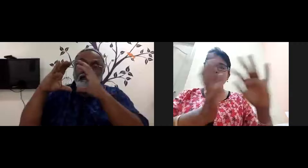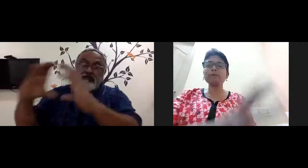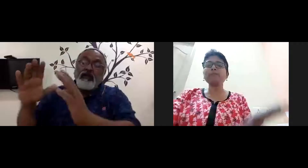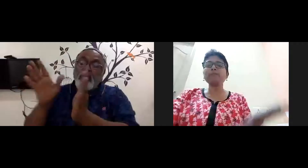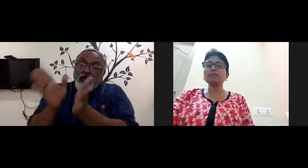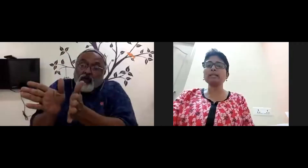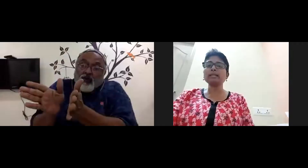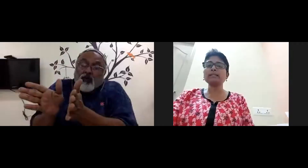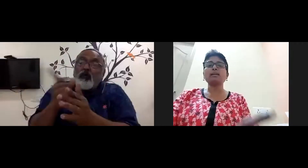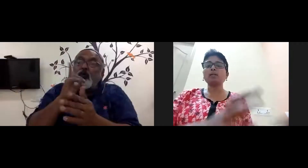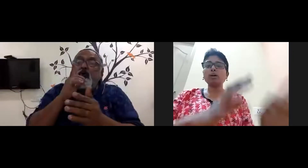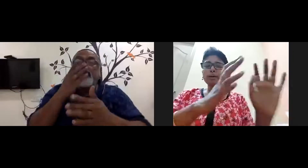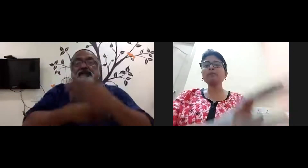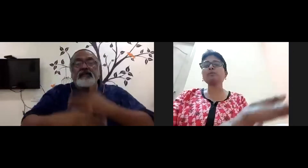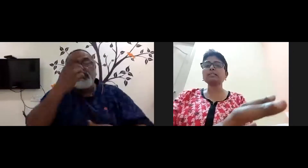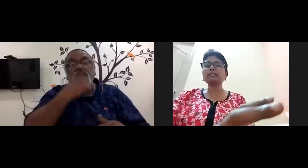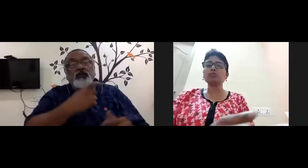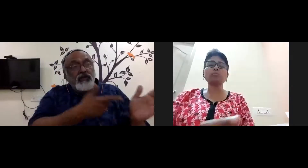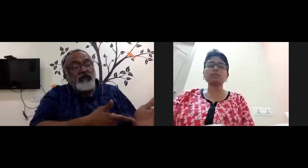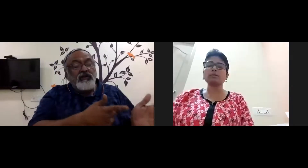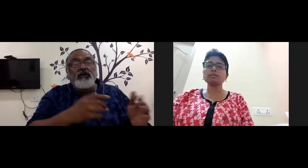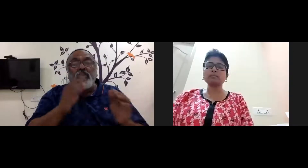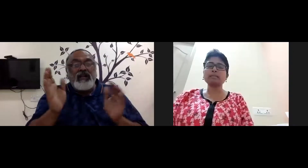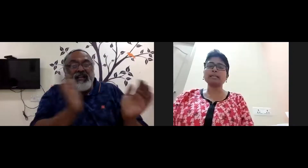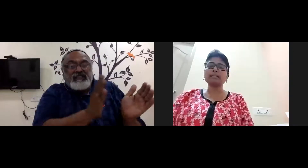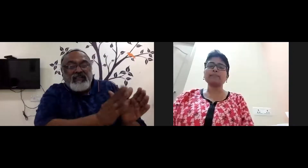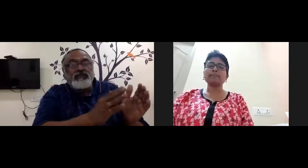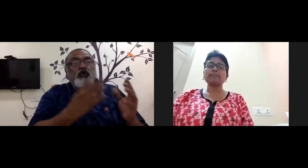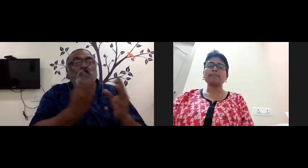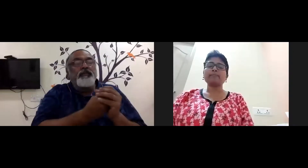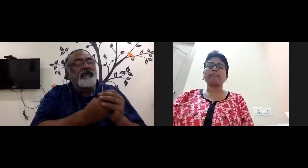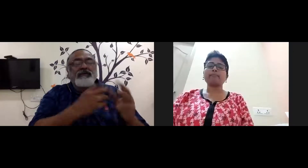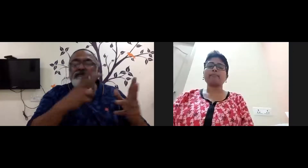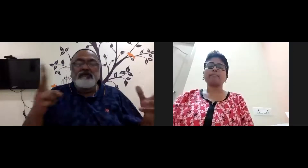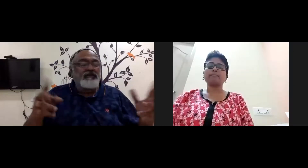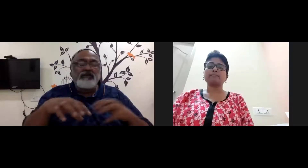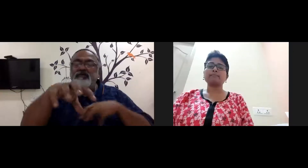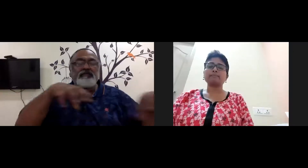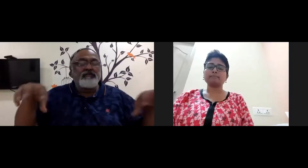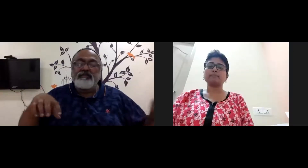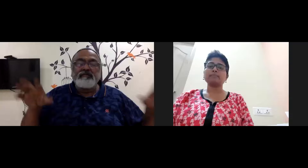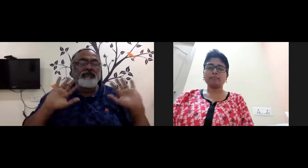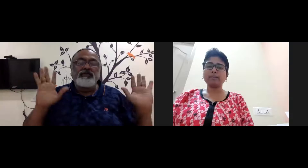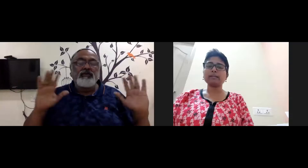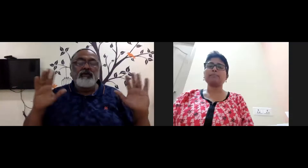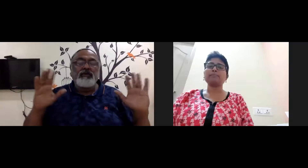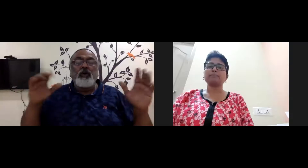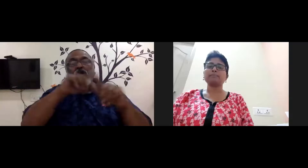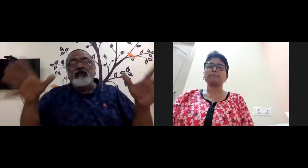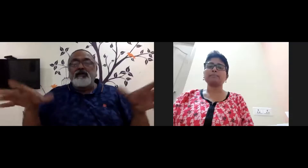people with disabilities or people with marginalized groups, something like that. Yes, ma'am. Thank you.